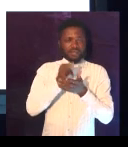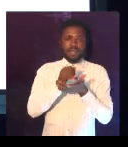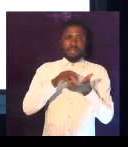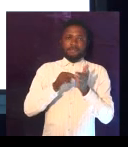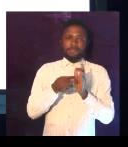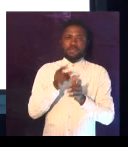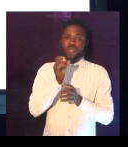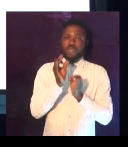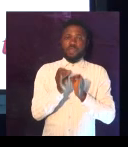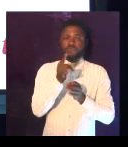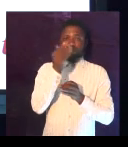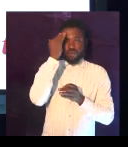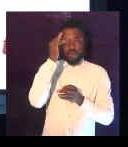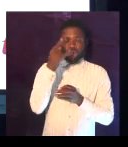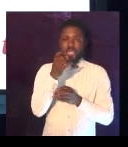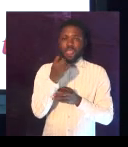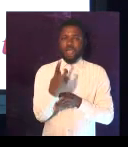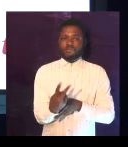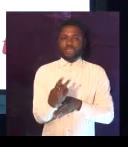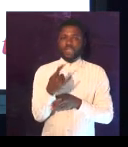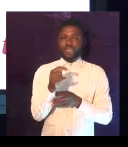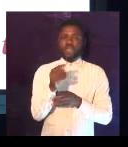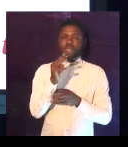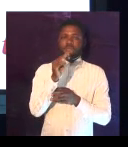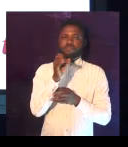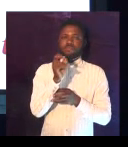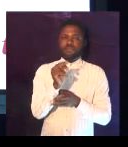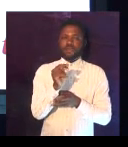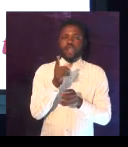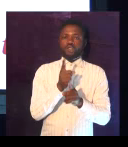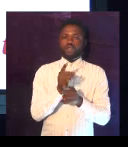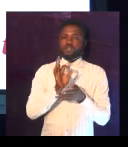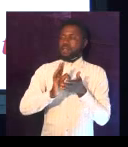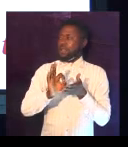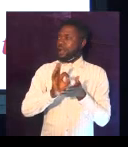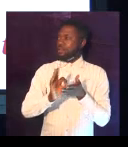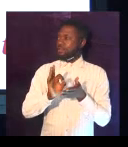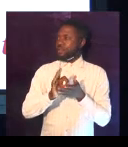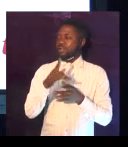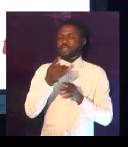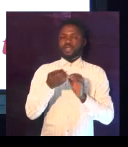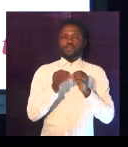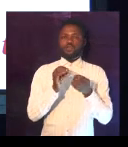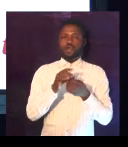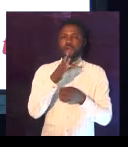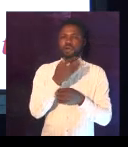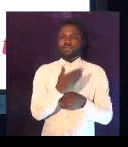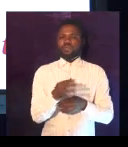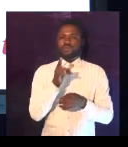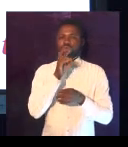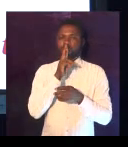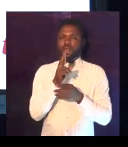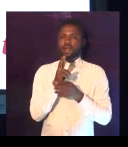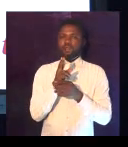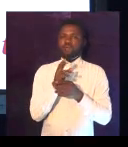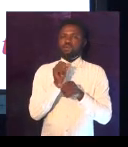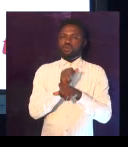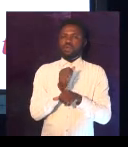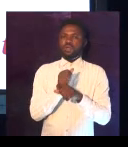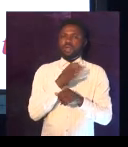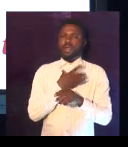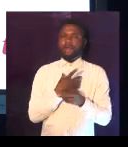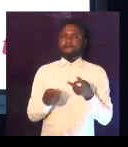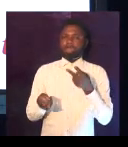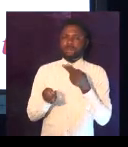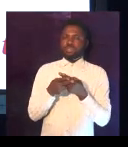mind. And that means that if you know the average, the mean, just count the number of items you're working with